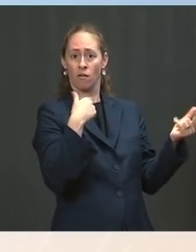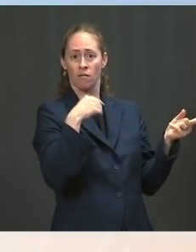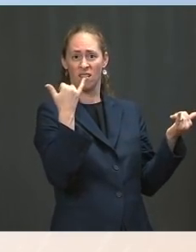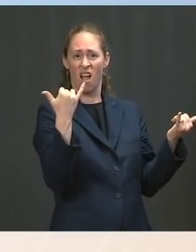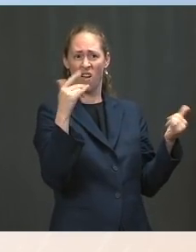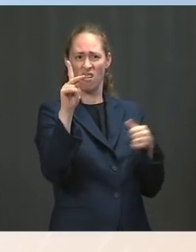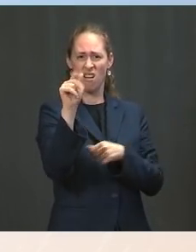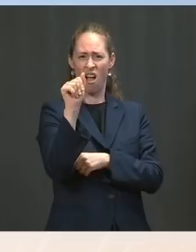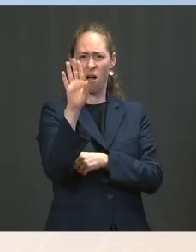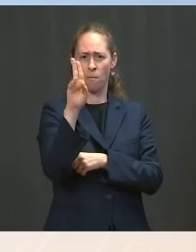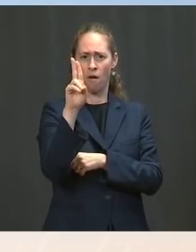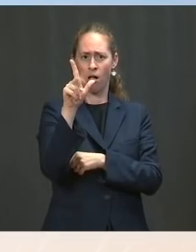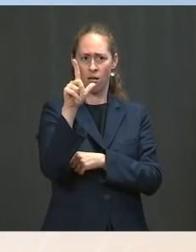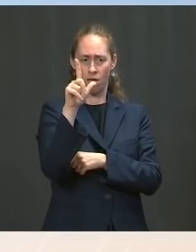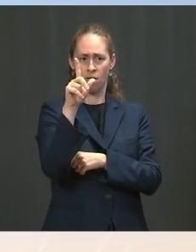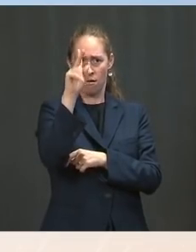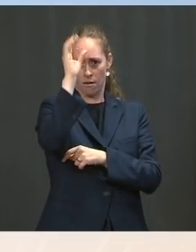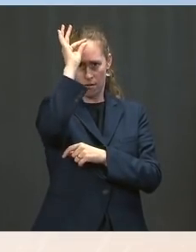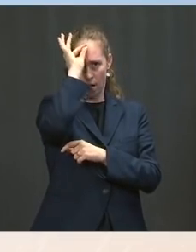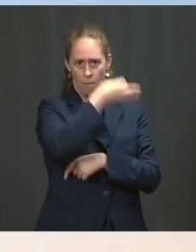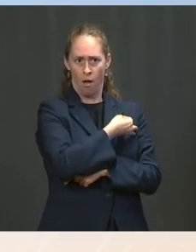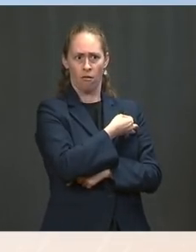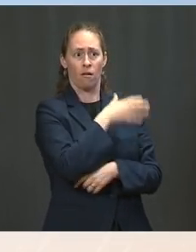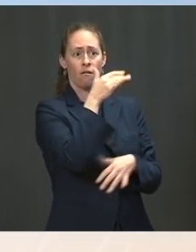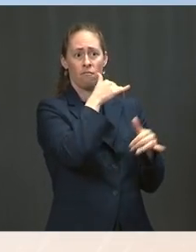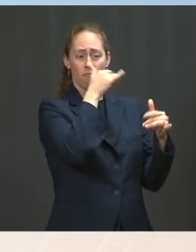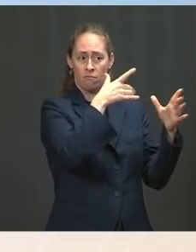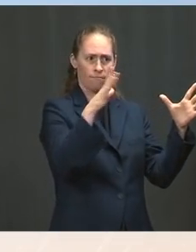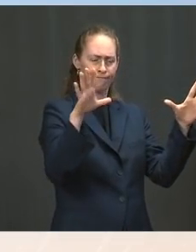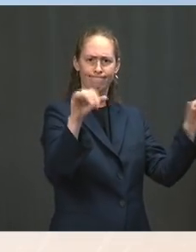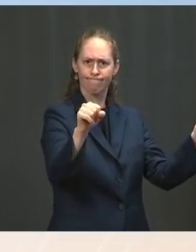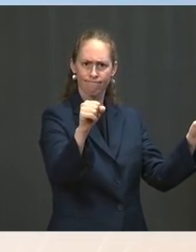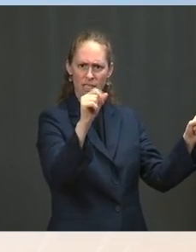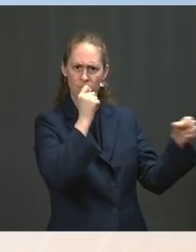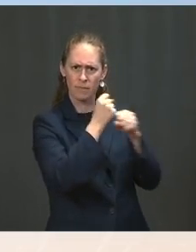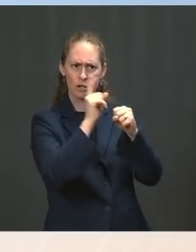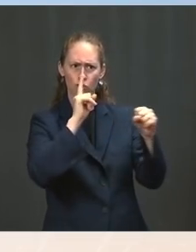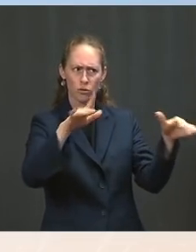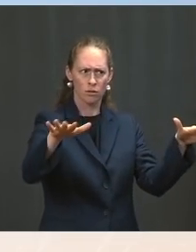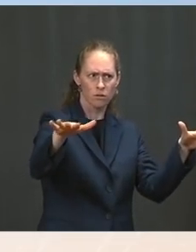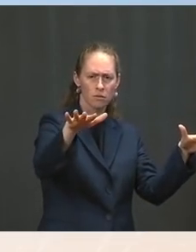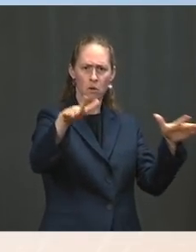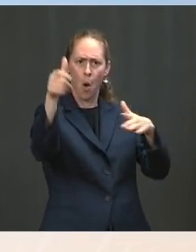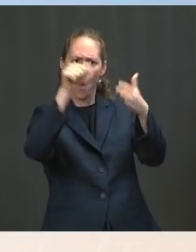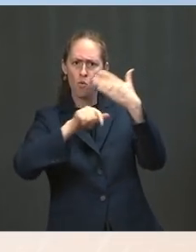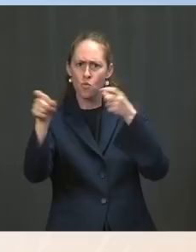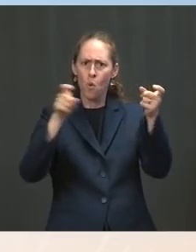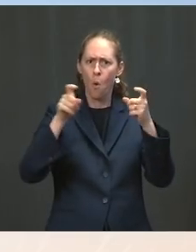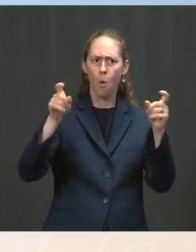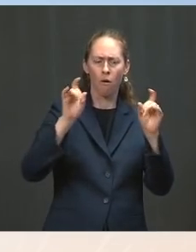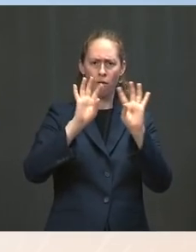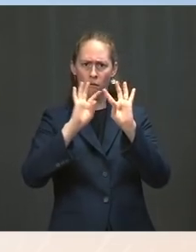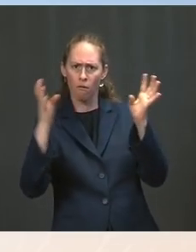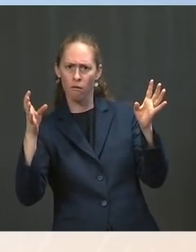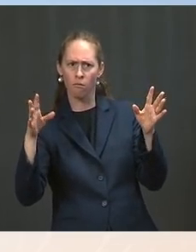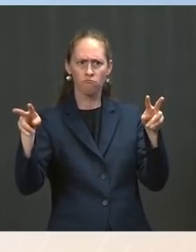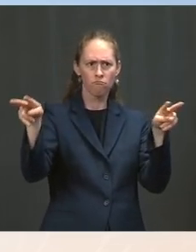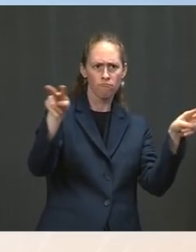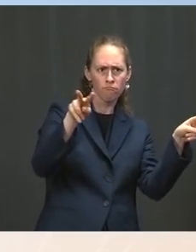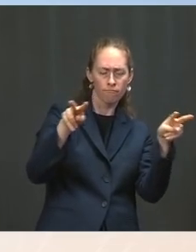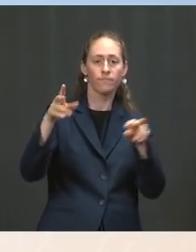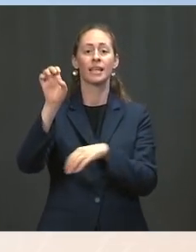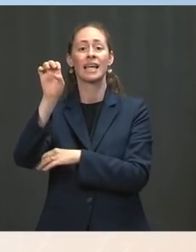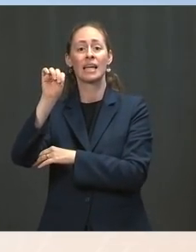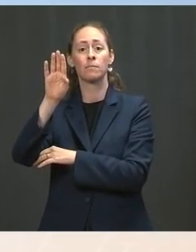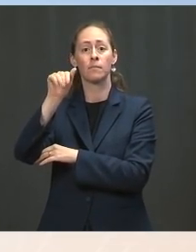secured the airfield. They had safely and effectively drawn down our embassy compound and retrograded our embassy personnel.